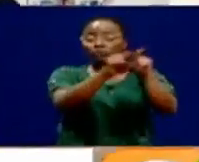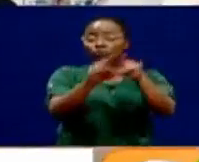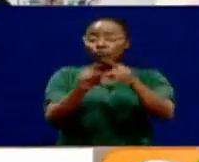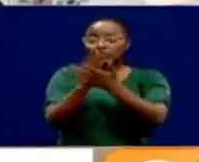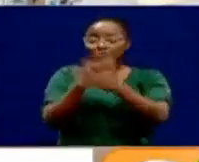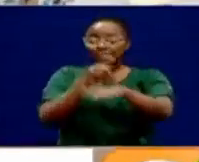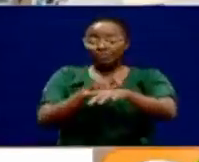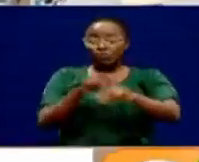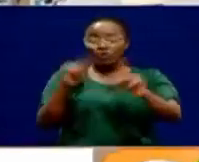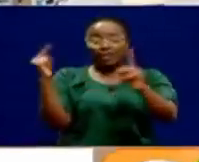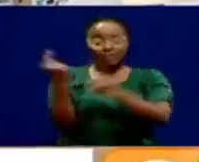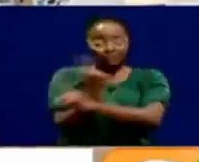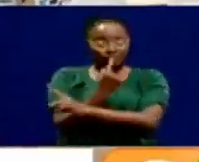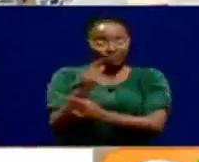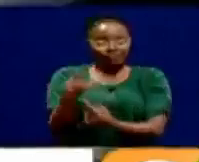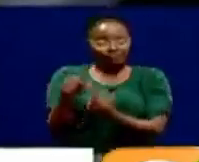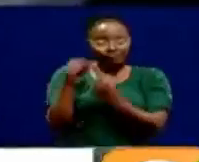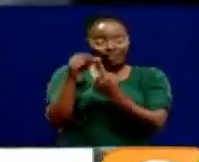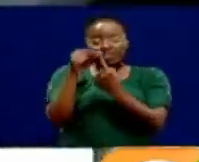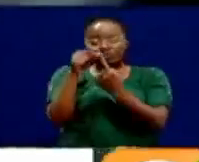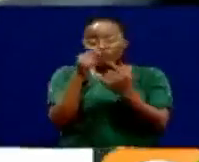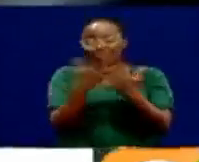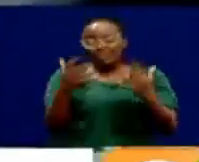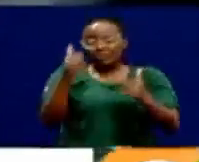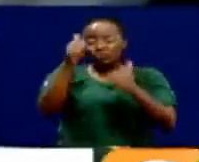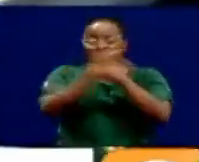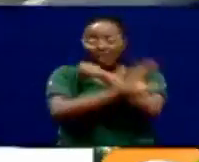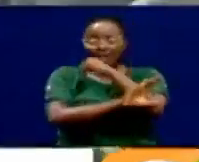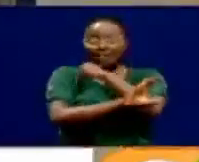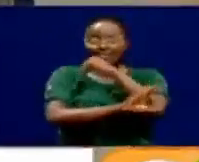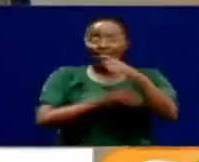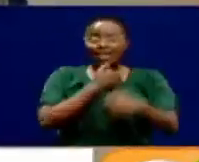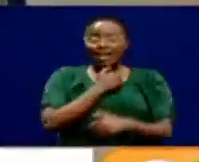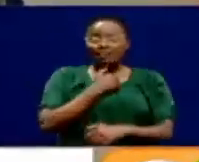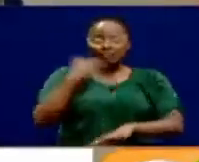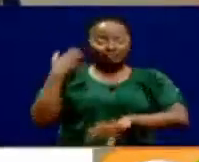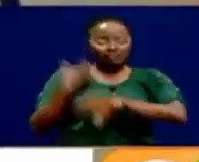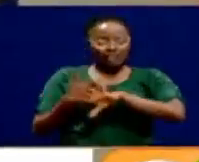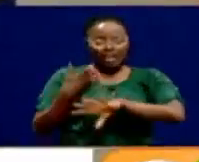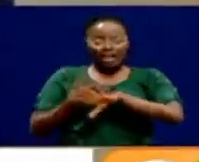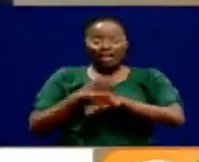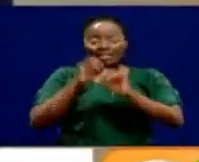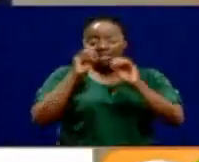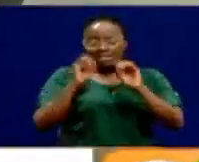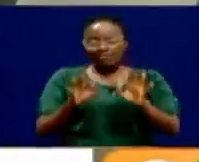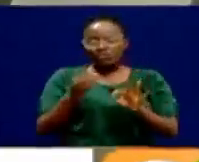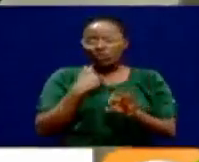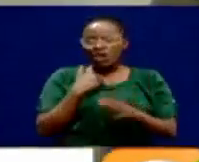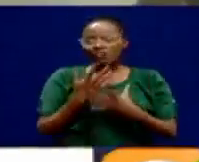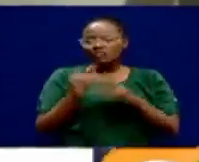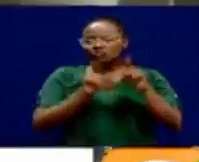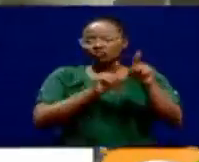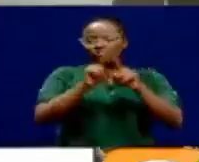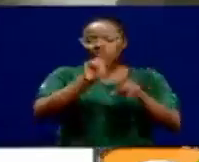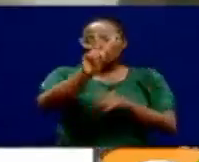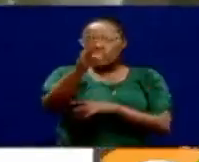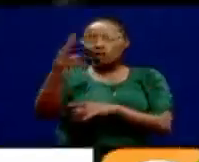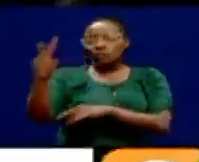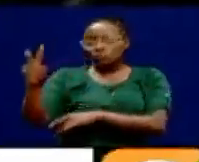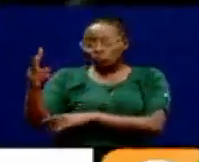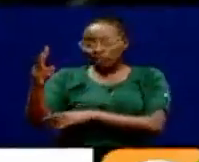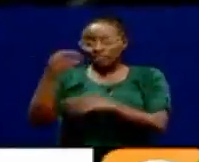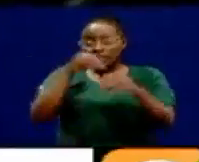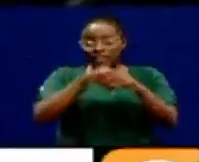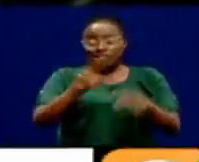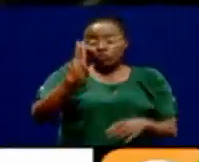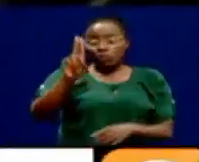sometimes for the different unique features each country has to offer. He tells us it's difficult when you have been to at least twice to every member state